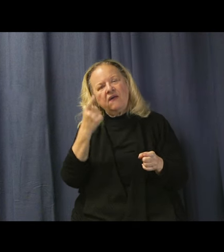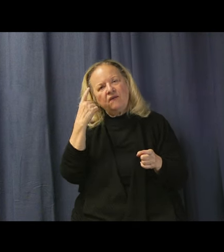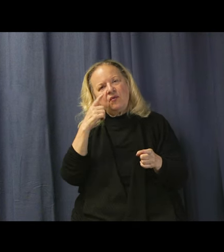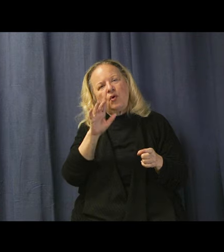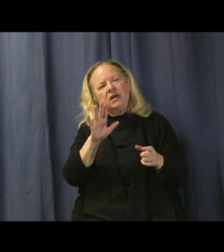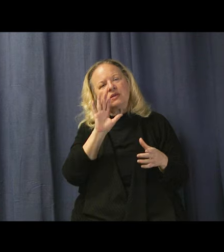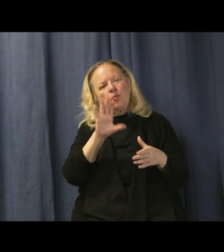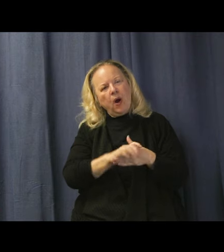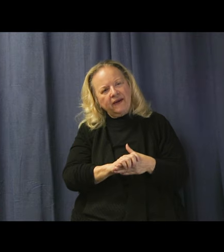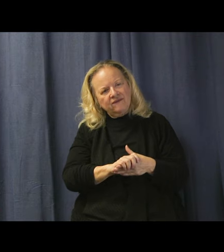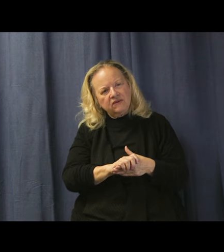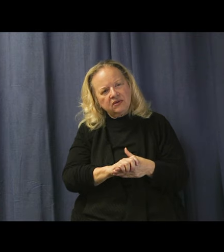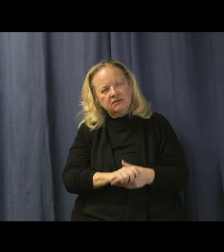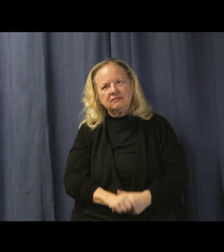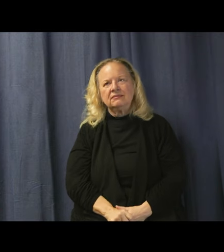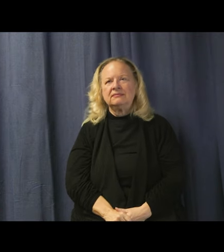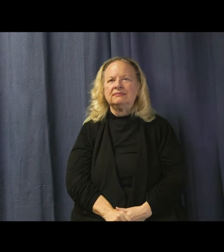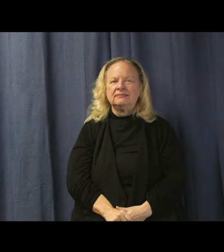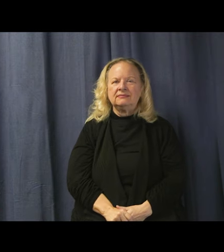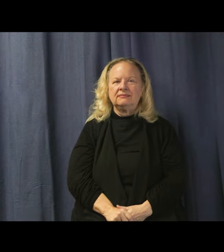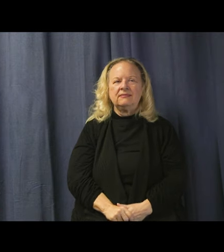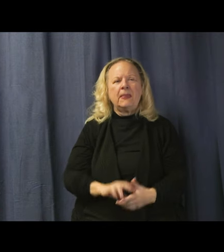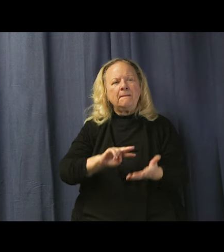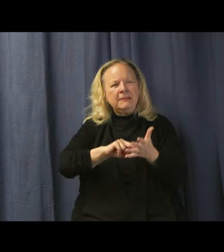his wife.